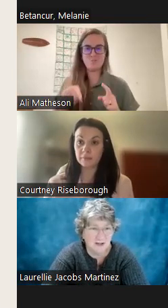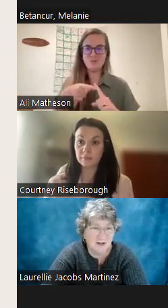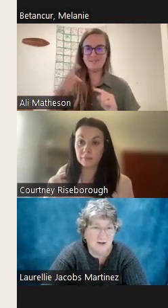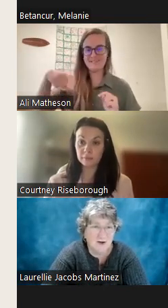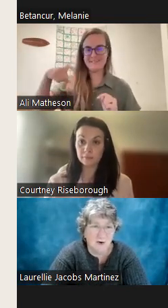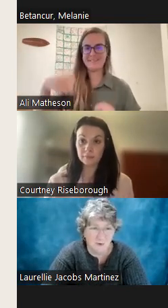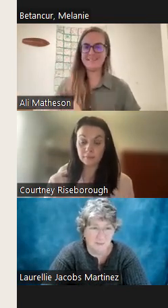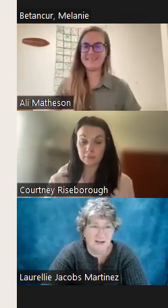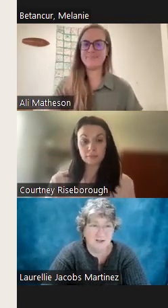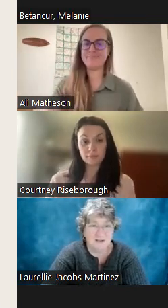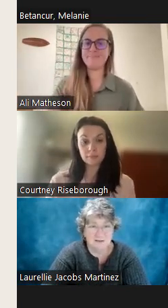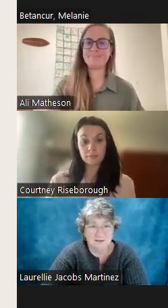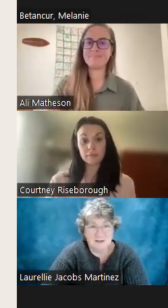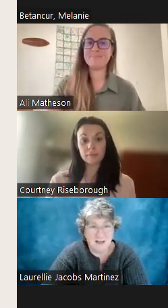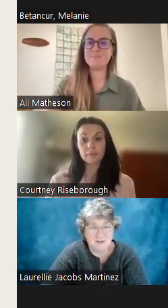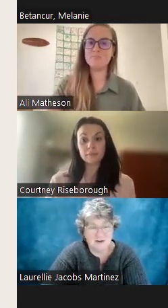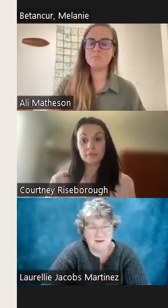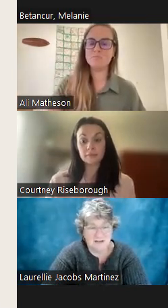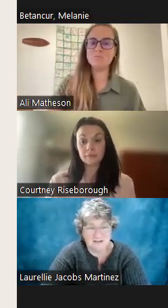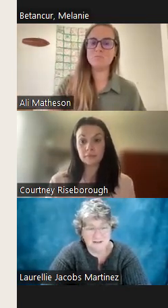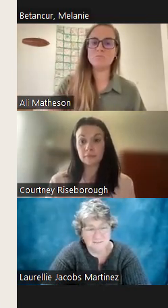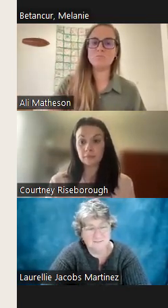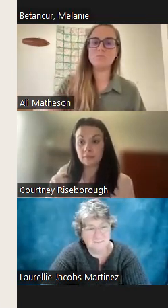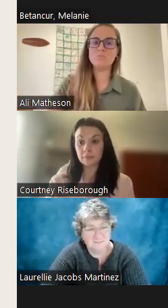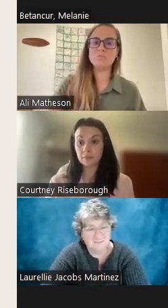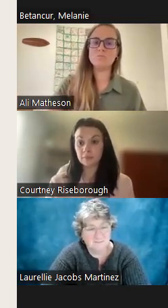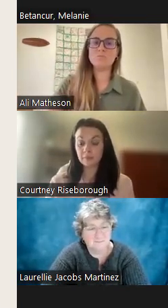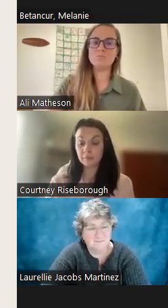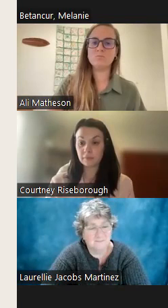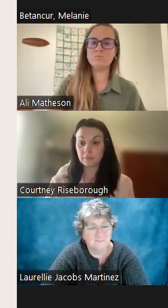situations with a patient to match their needs.